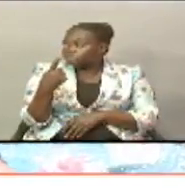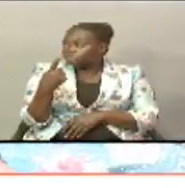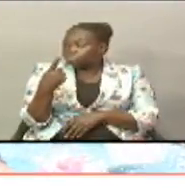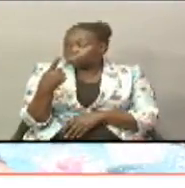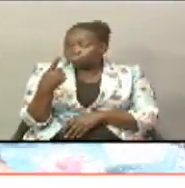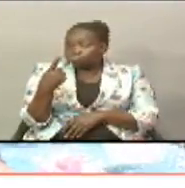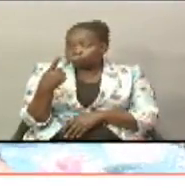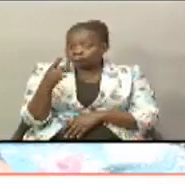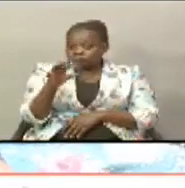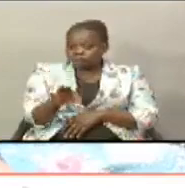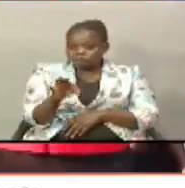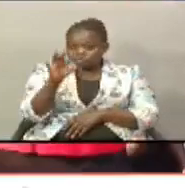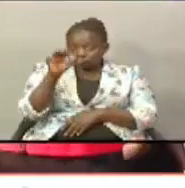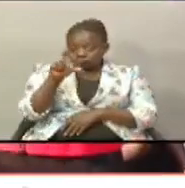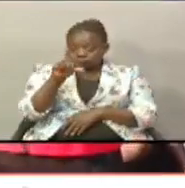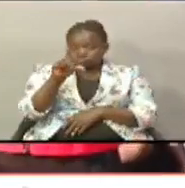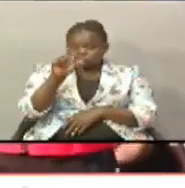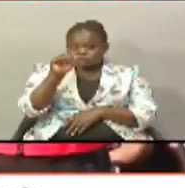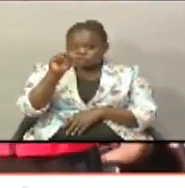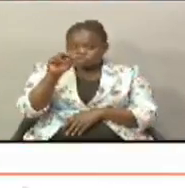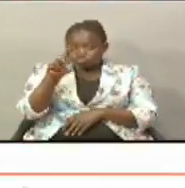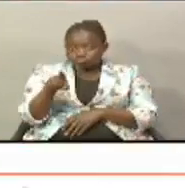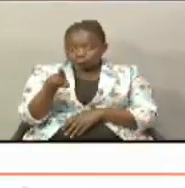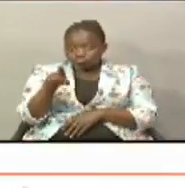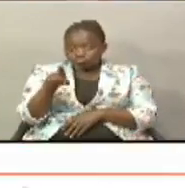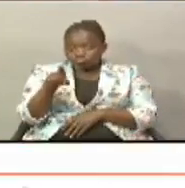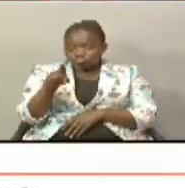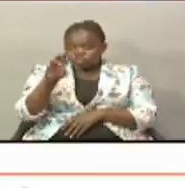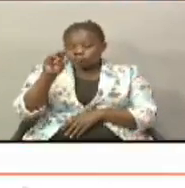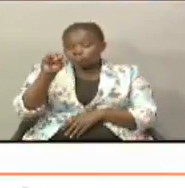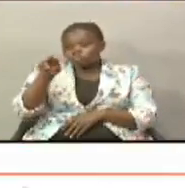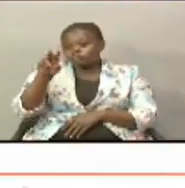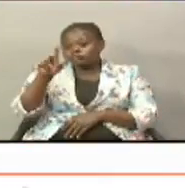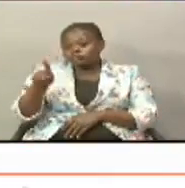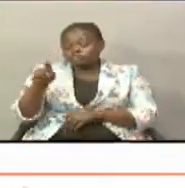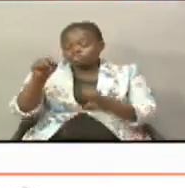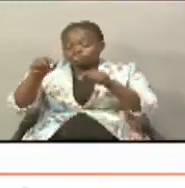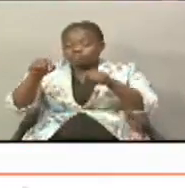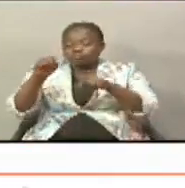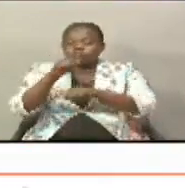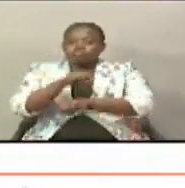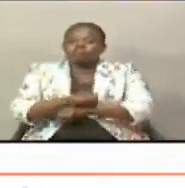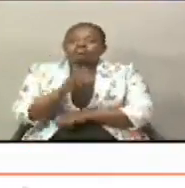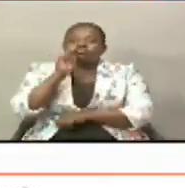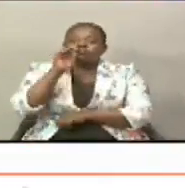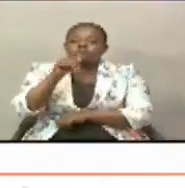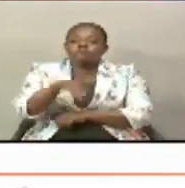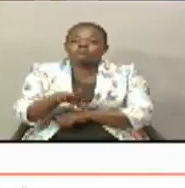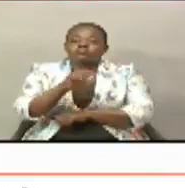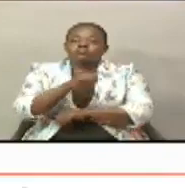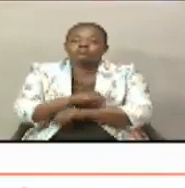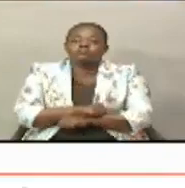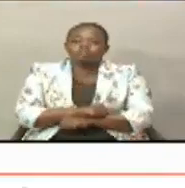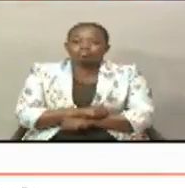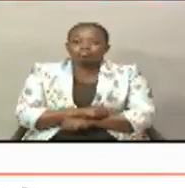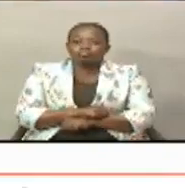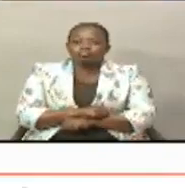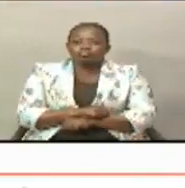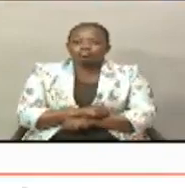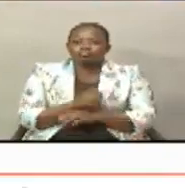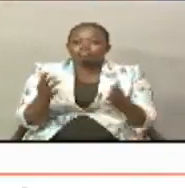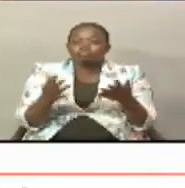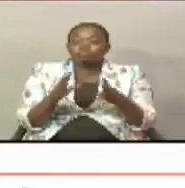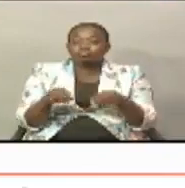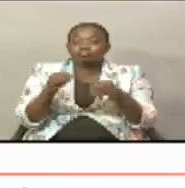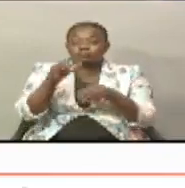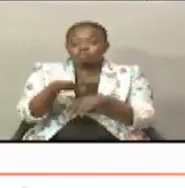to choose Landmark Junior School to be your school where you take your